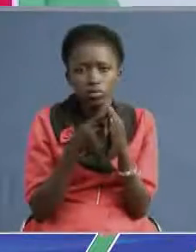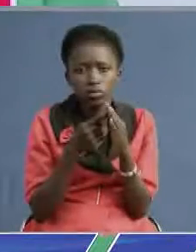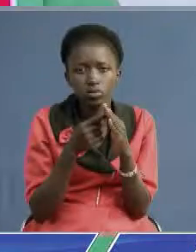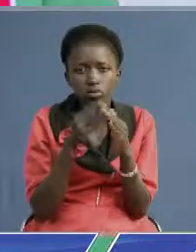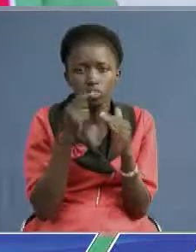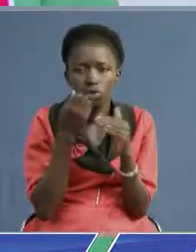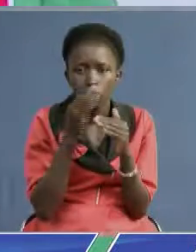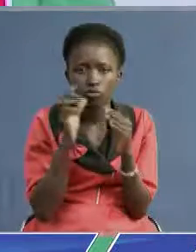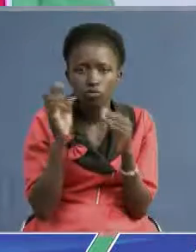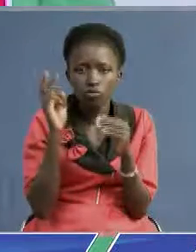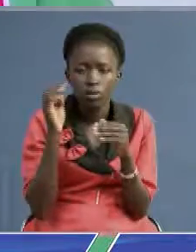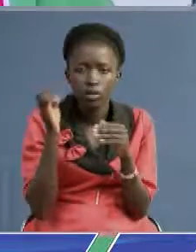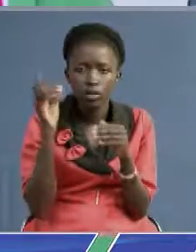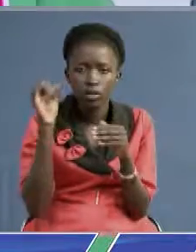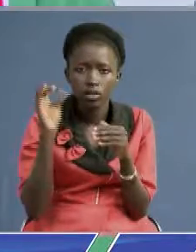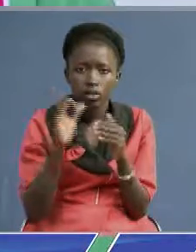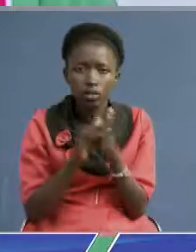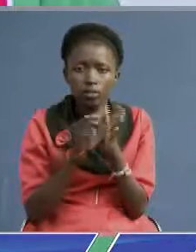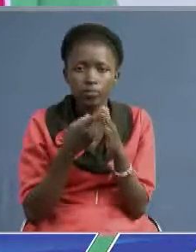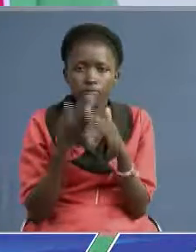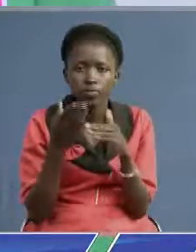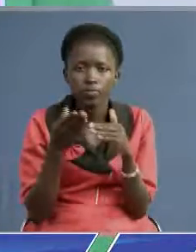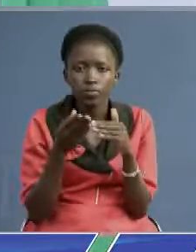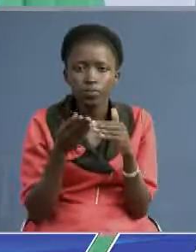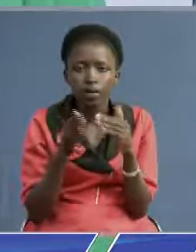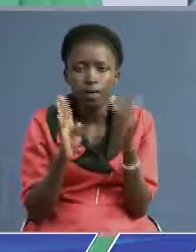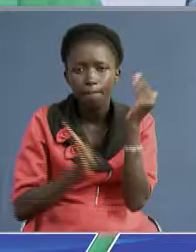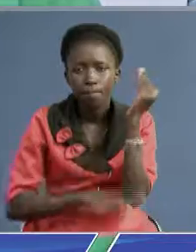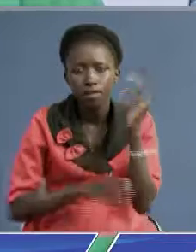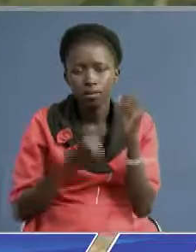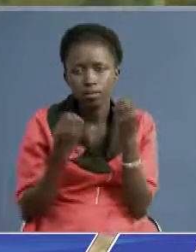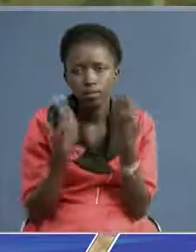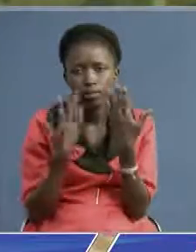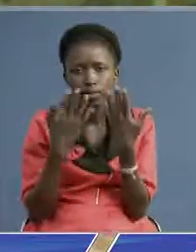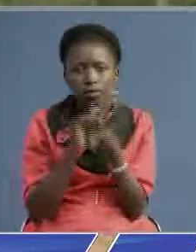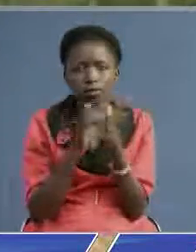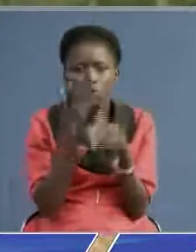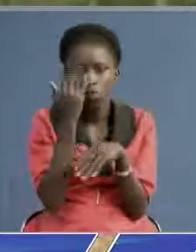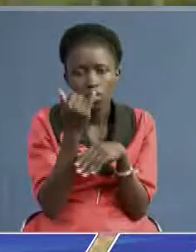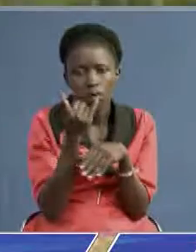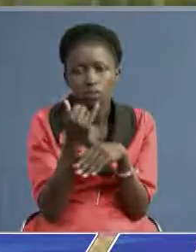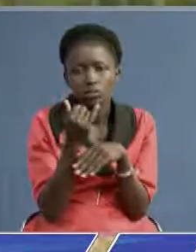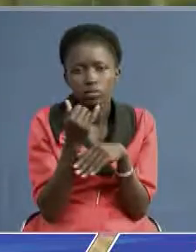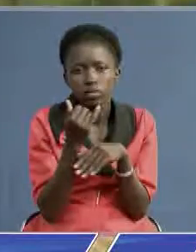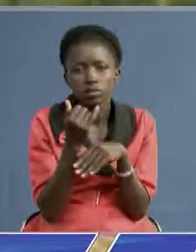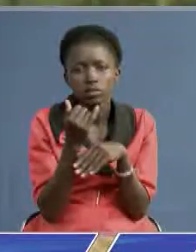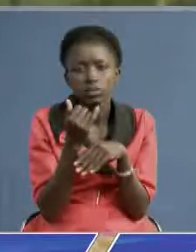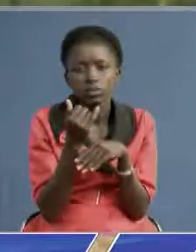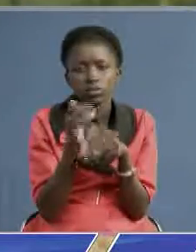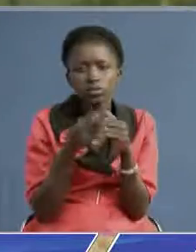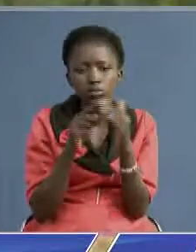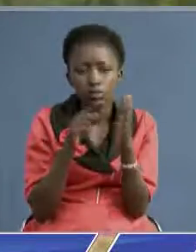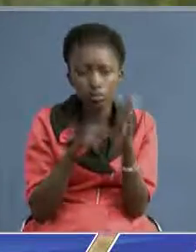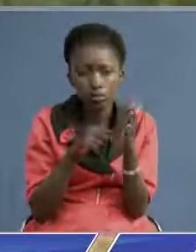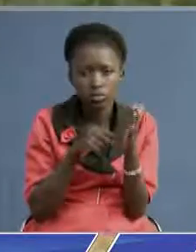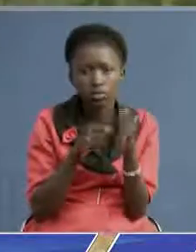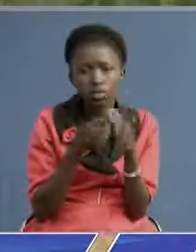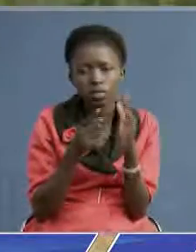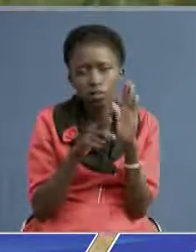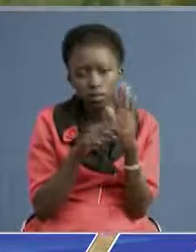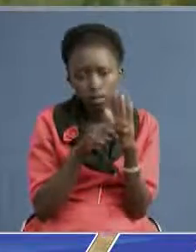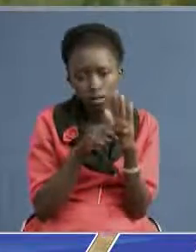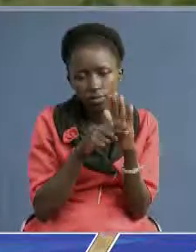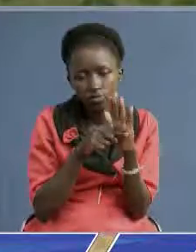dig on the media, which they claim was painting the government in a bad light. Why are we so much in emphasizing the